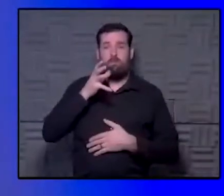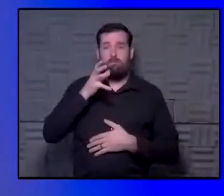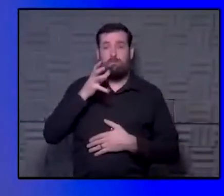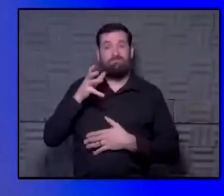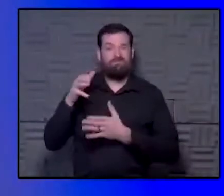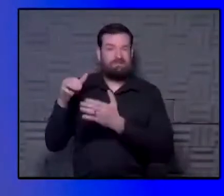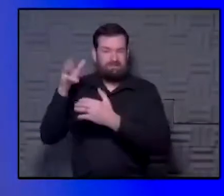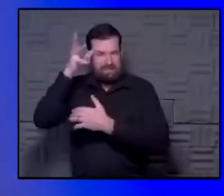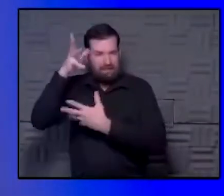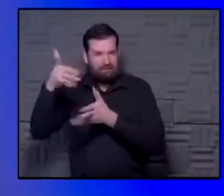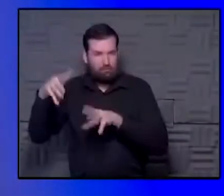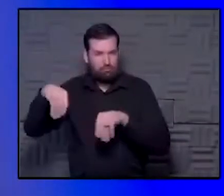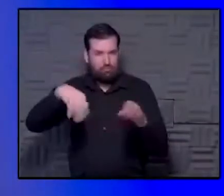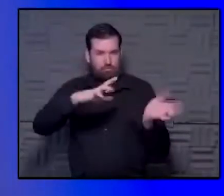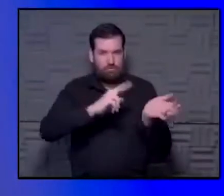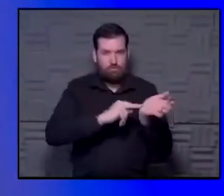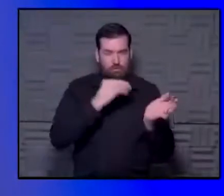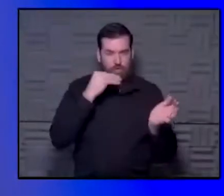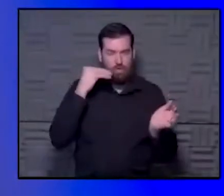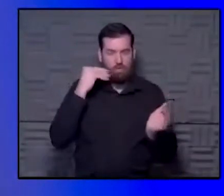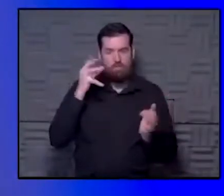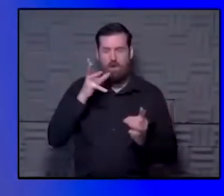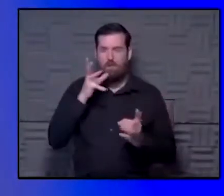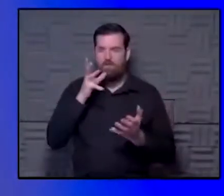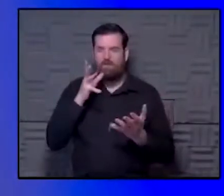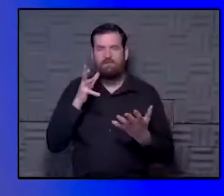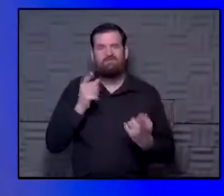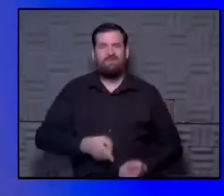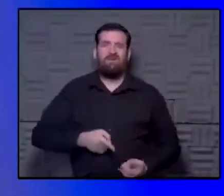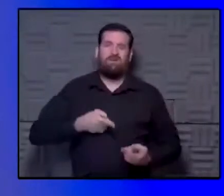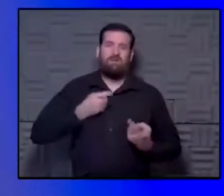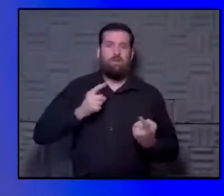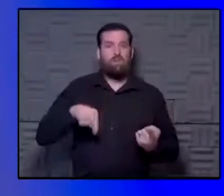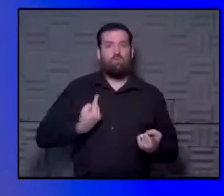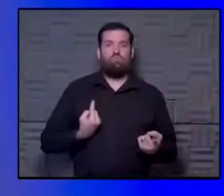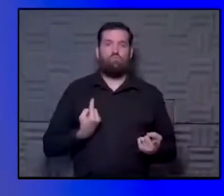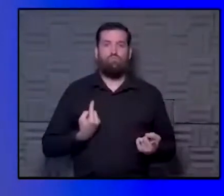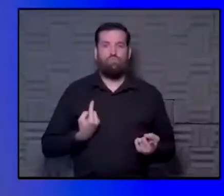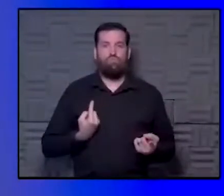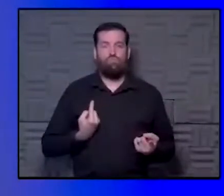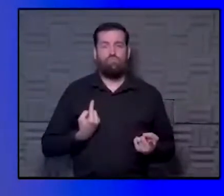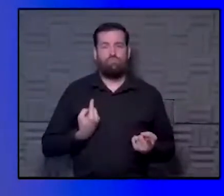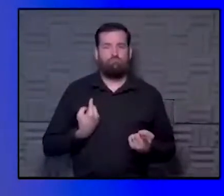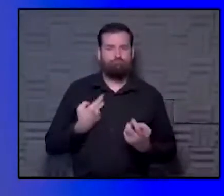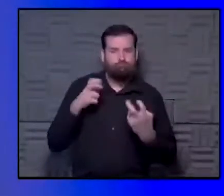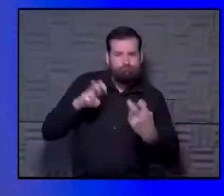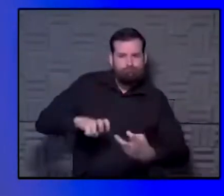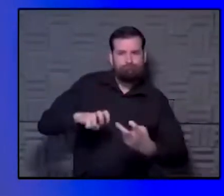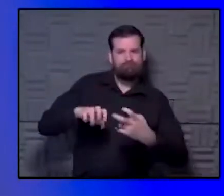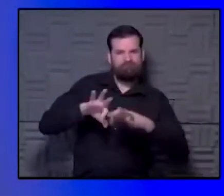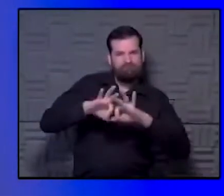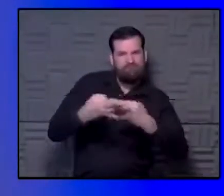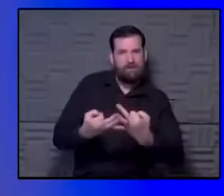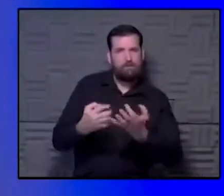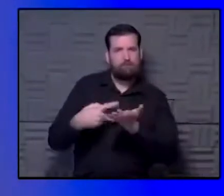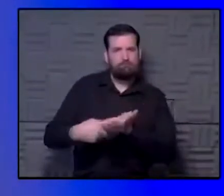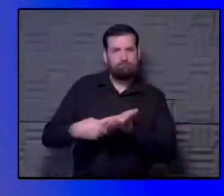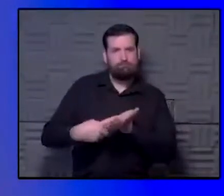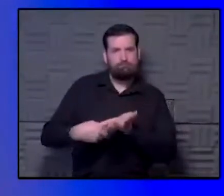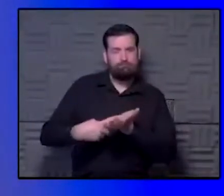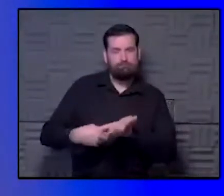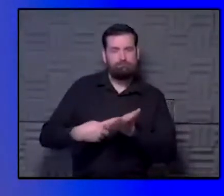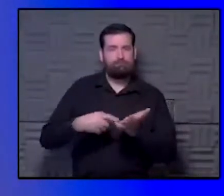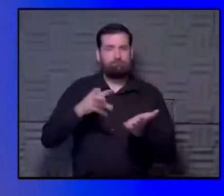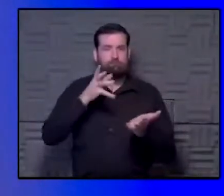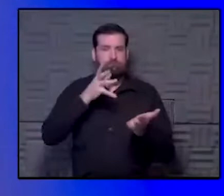dad was moved to the nursing home, struggled being alone. And we sat down as a family, and